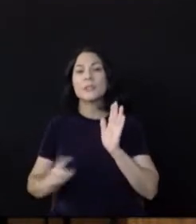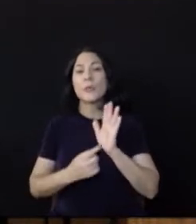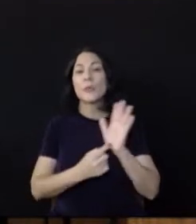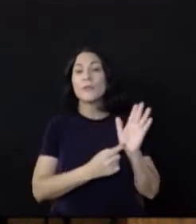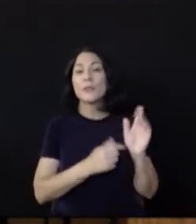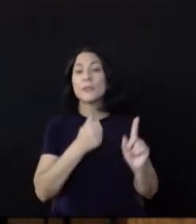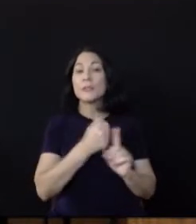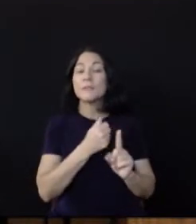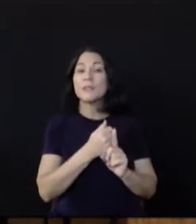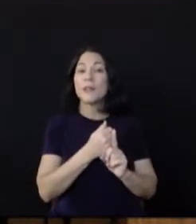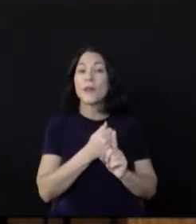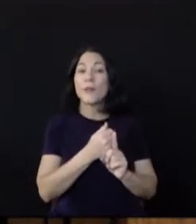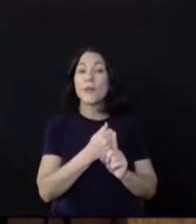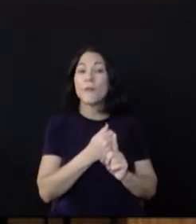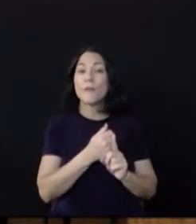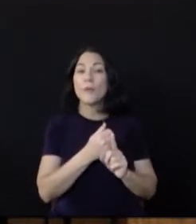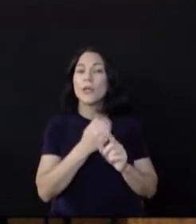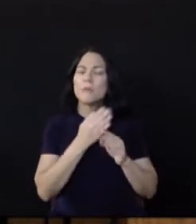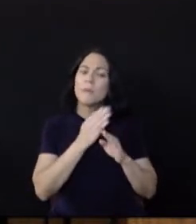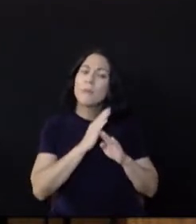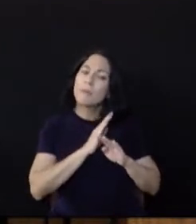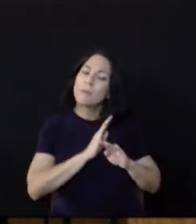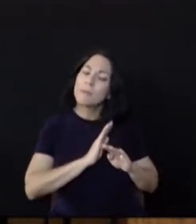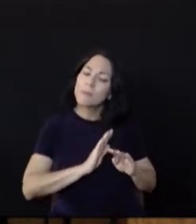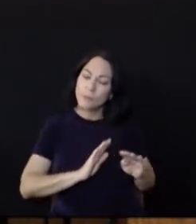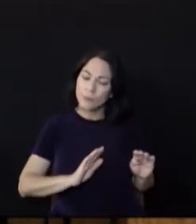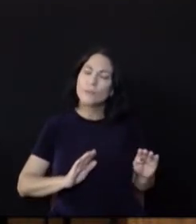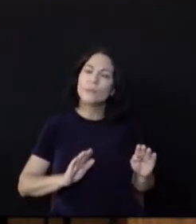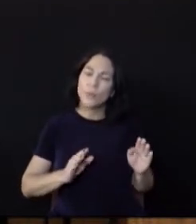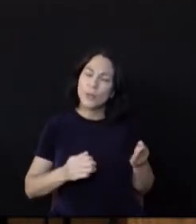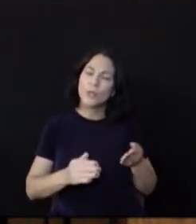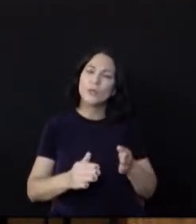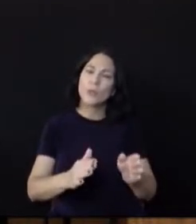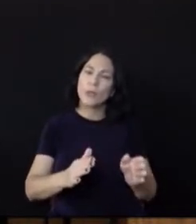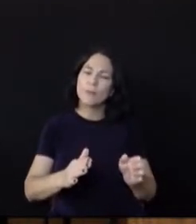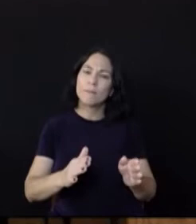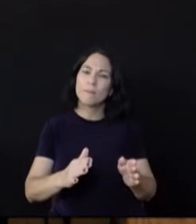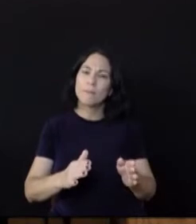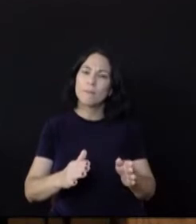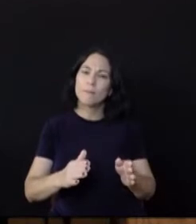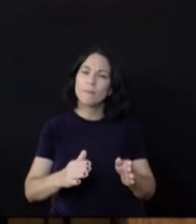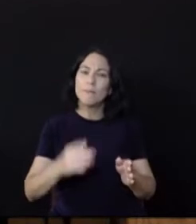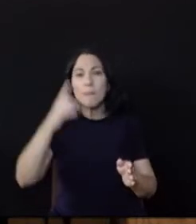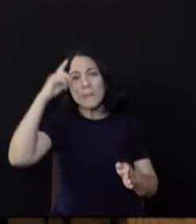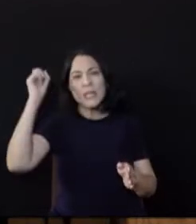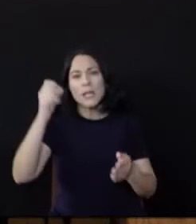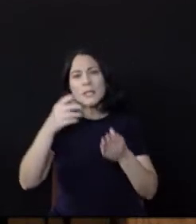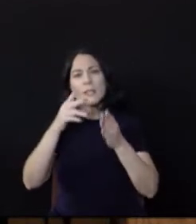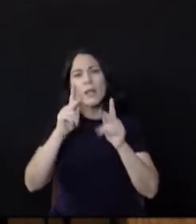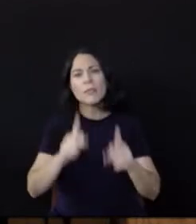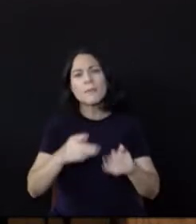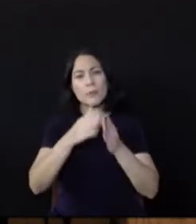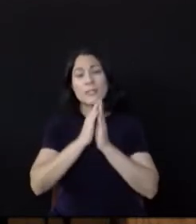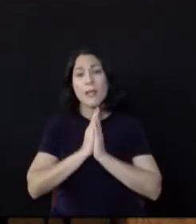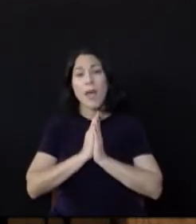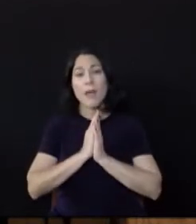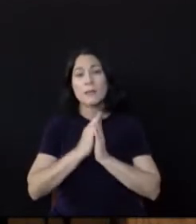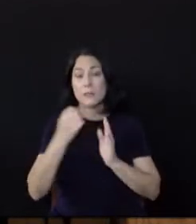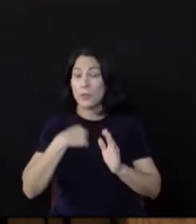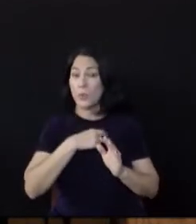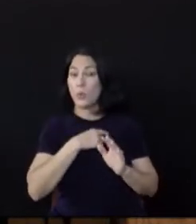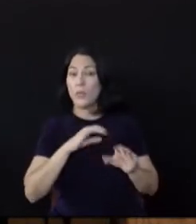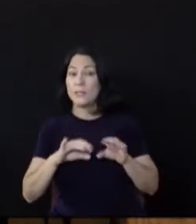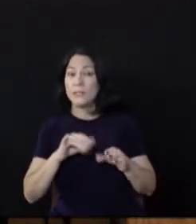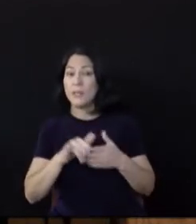himself maybe in a more subtle way. And that's because someone has asked. As we did earlier today, someone